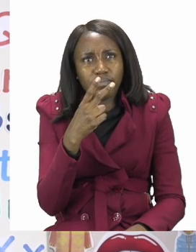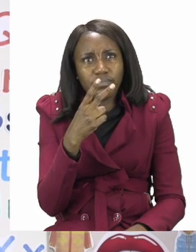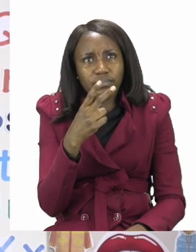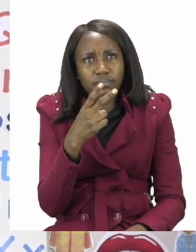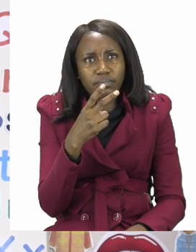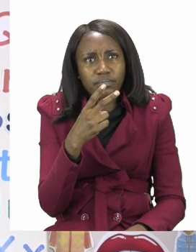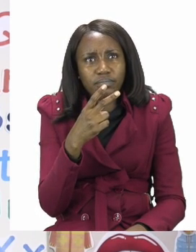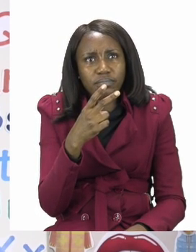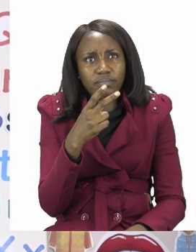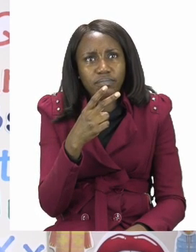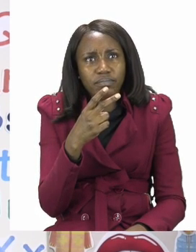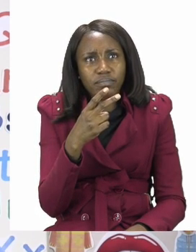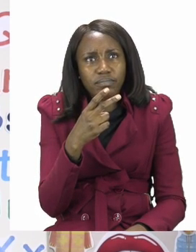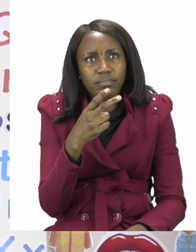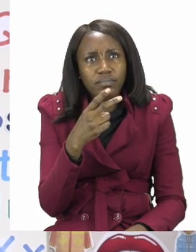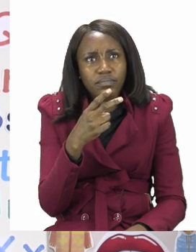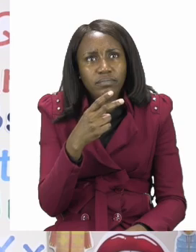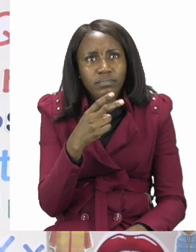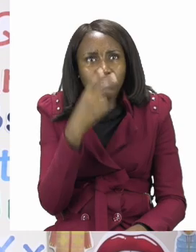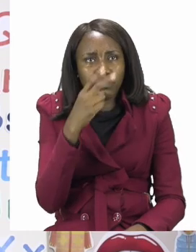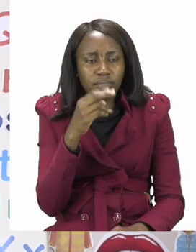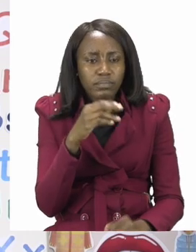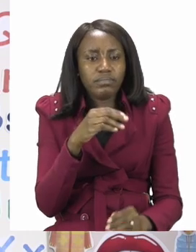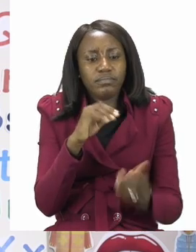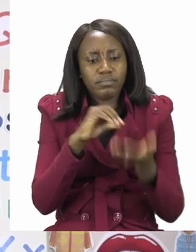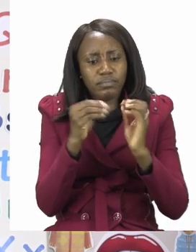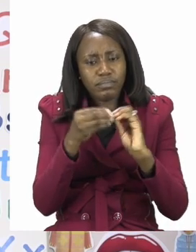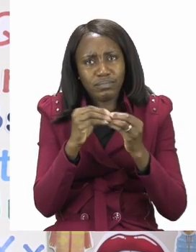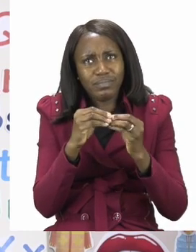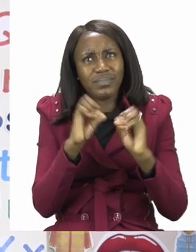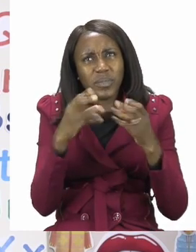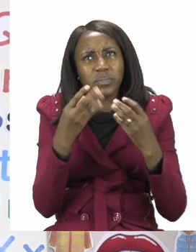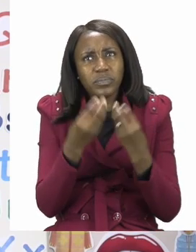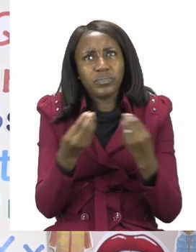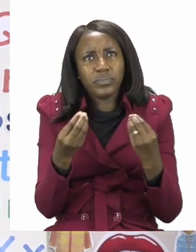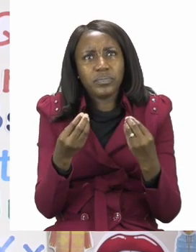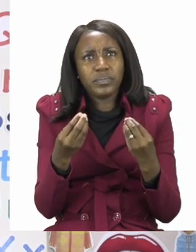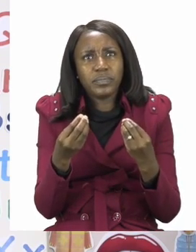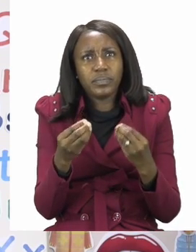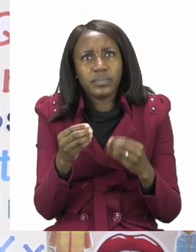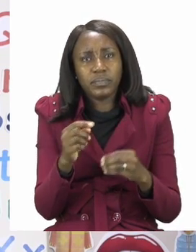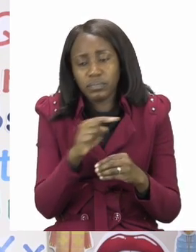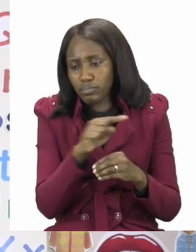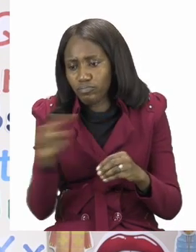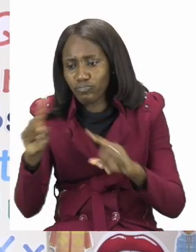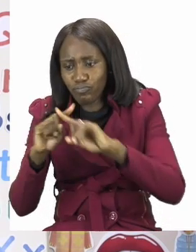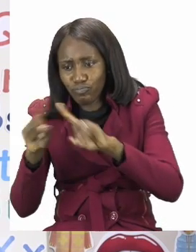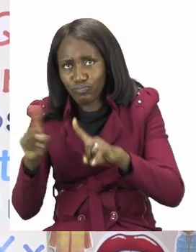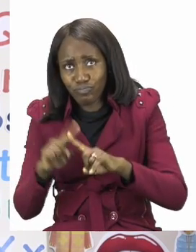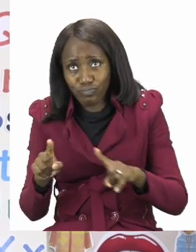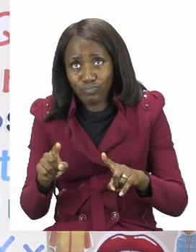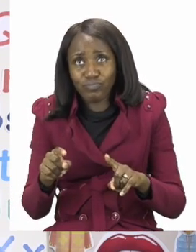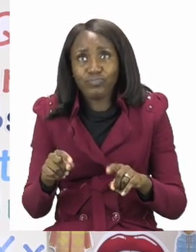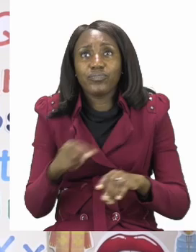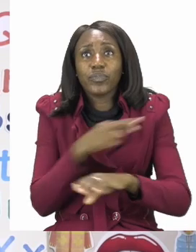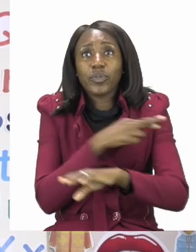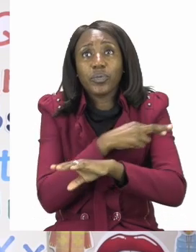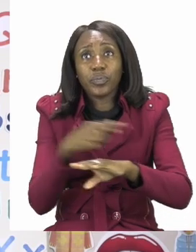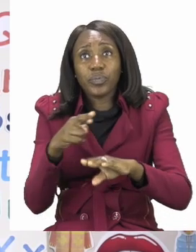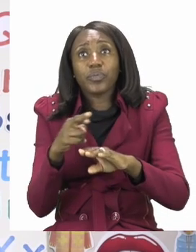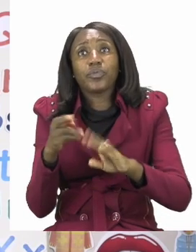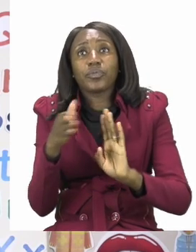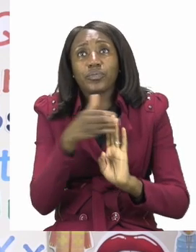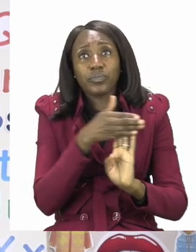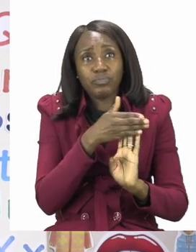number that we can see on the side is for the children, and then we have our different road signs.